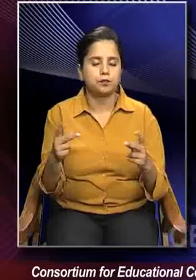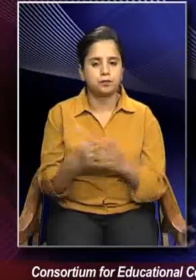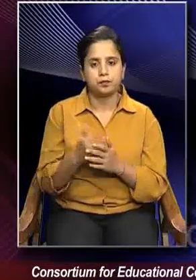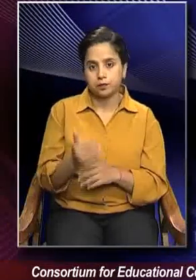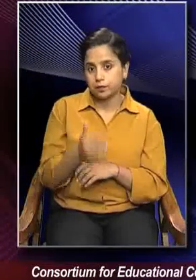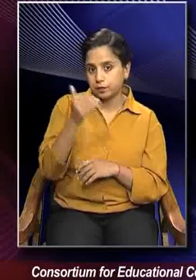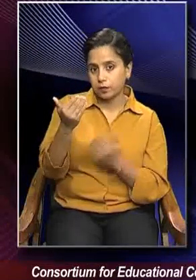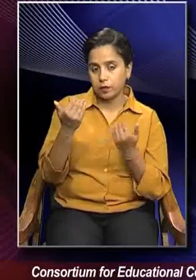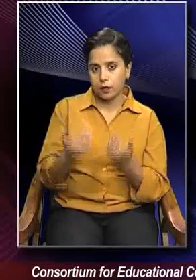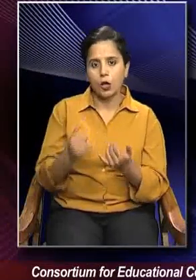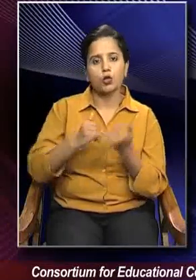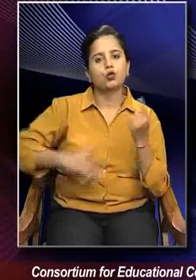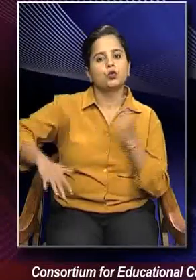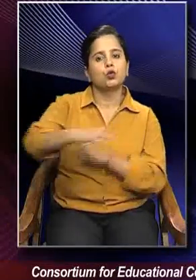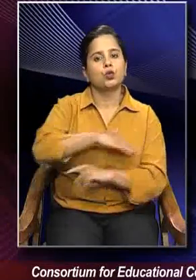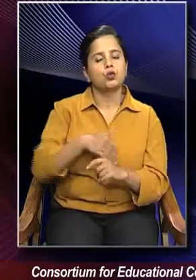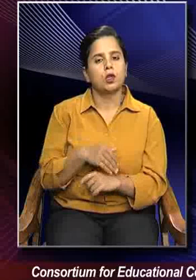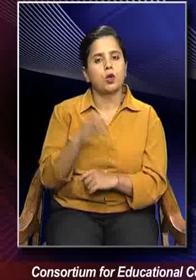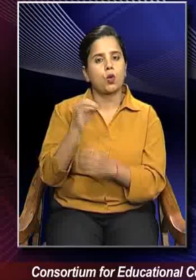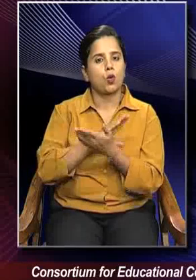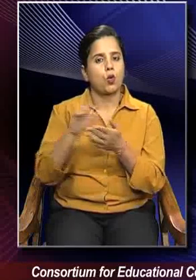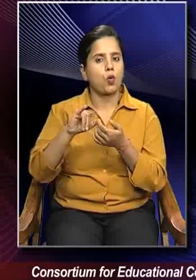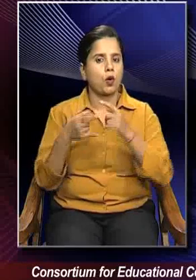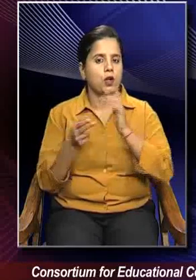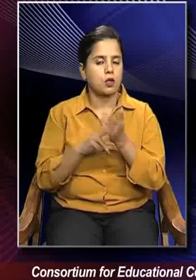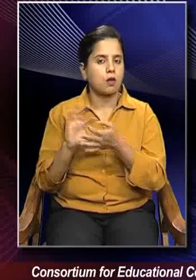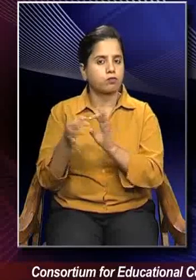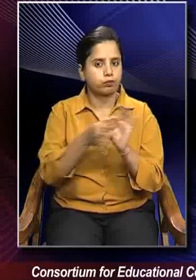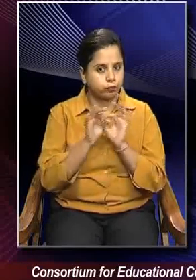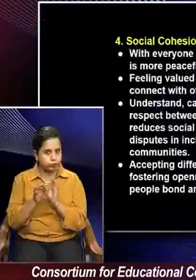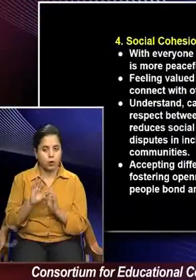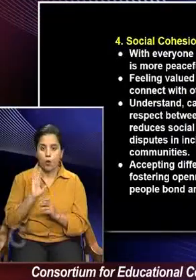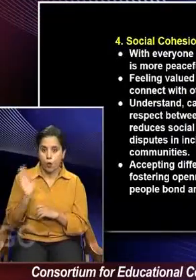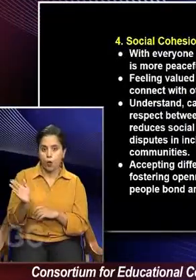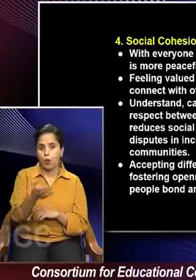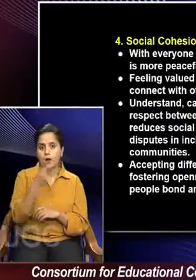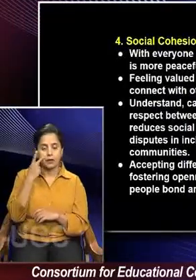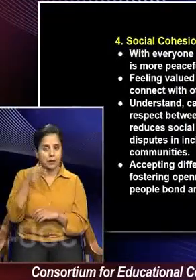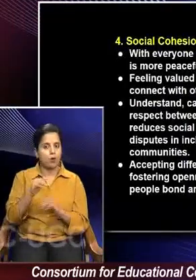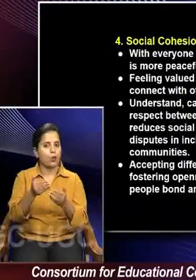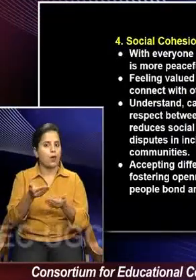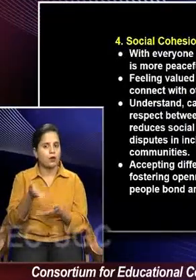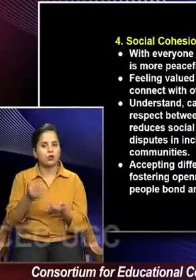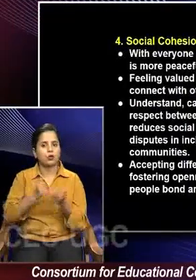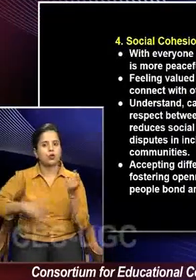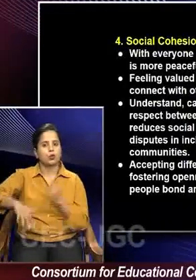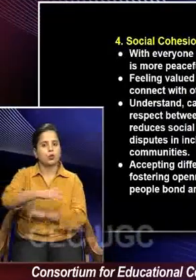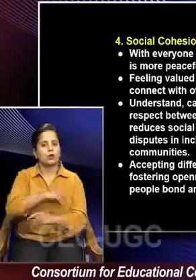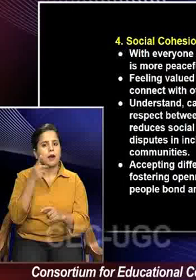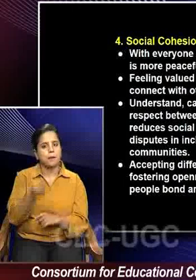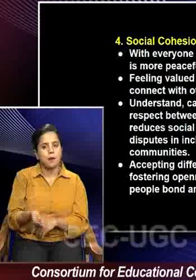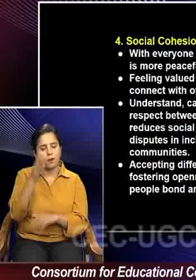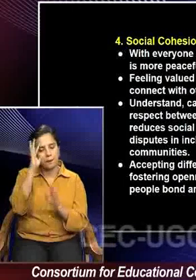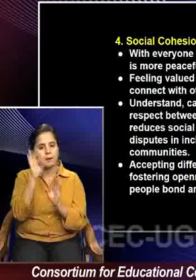we have is a social cohesion and harmony. With everyone, welcome society is more